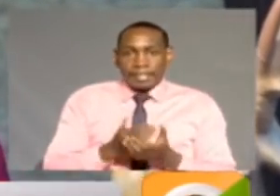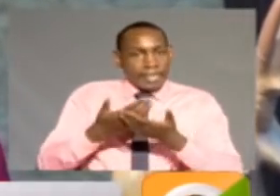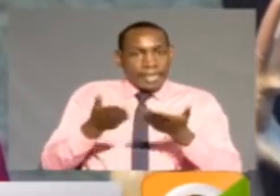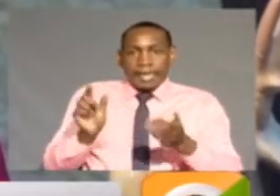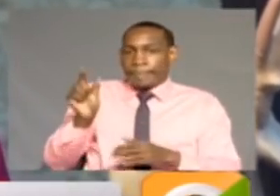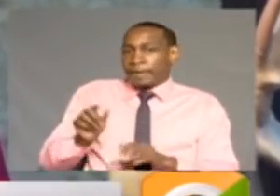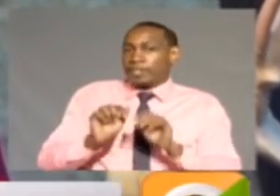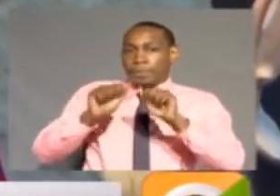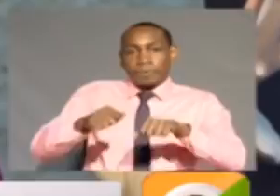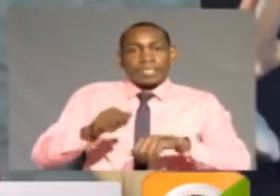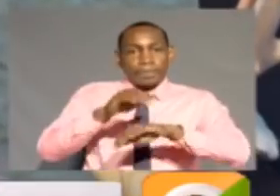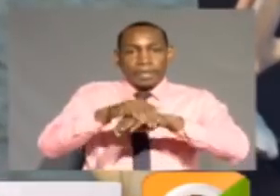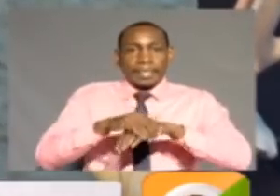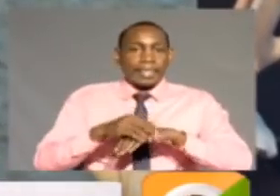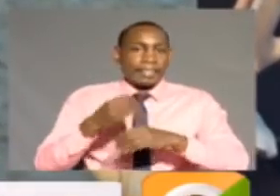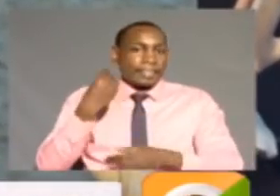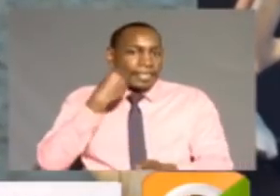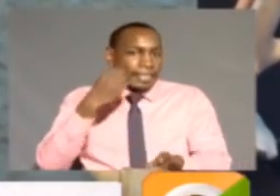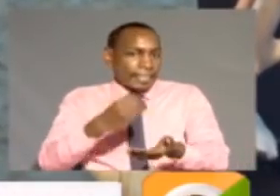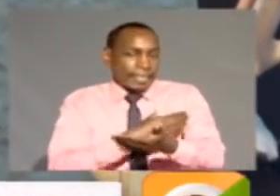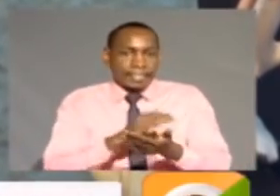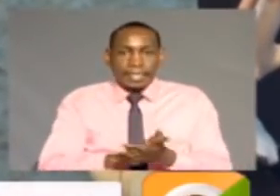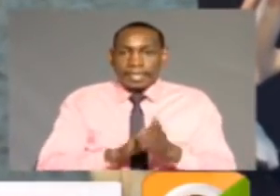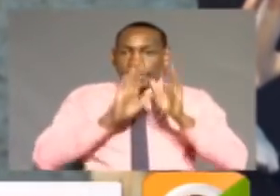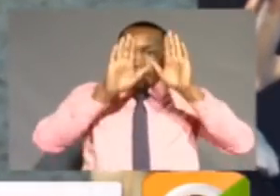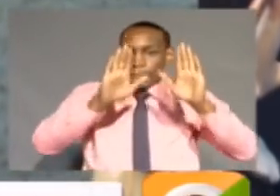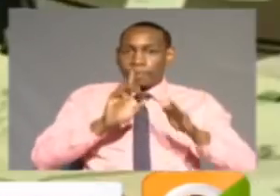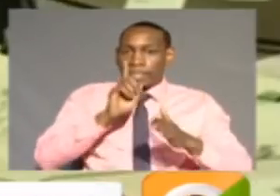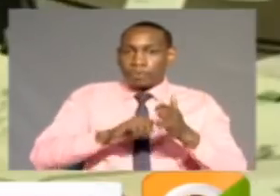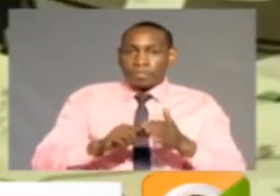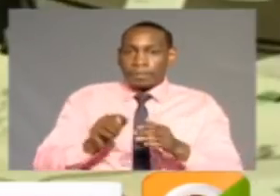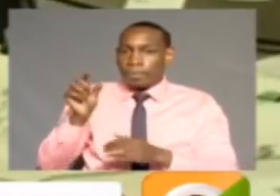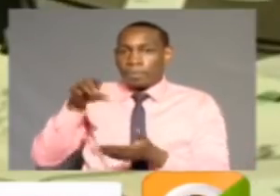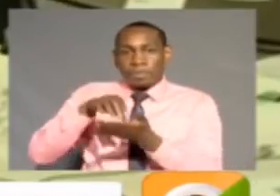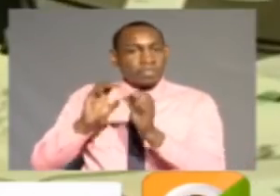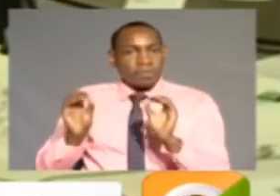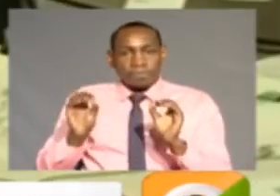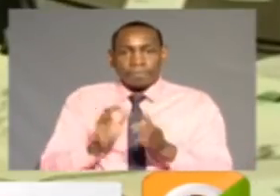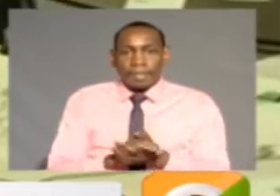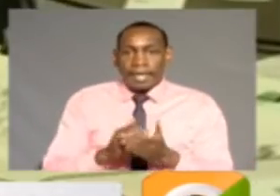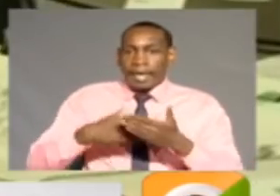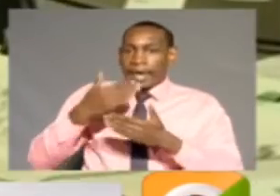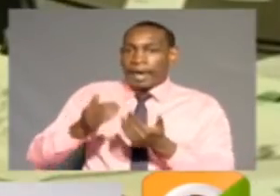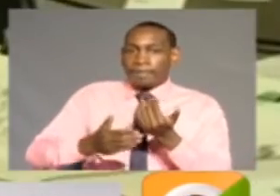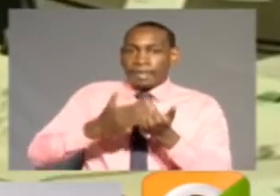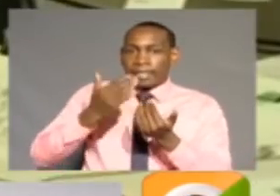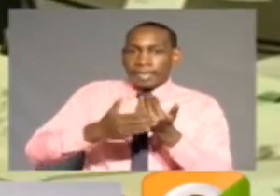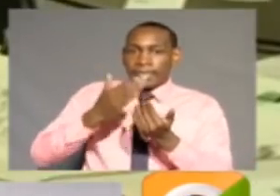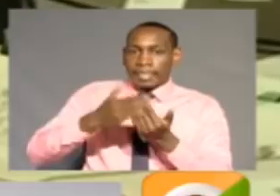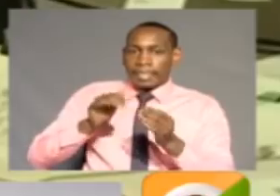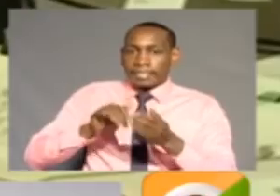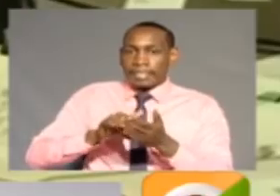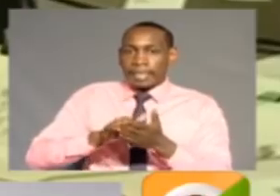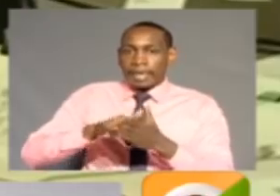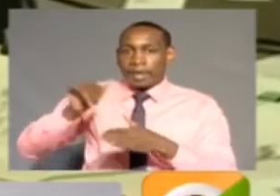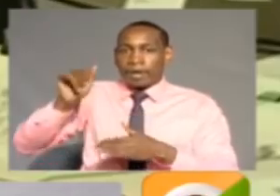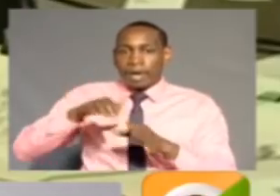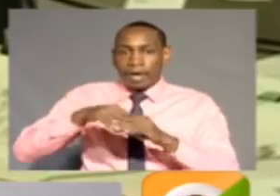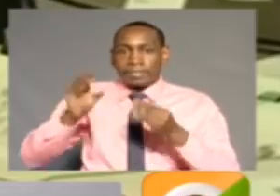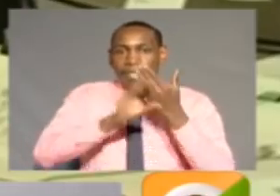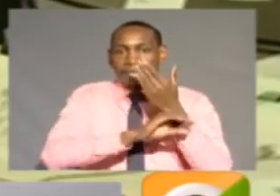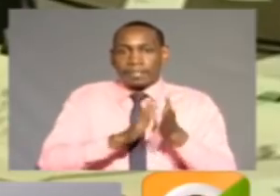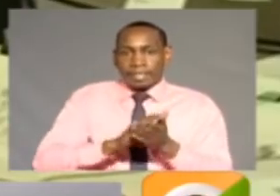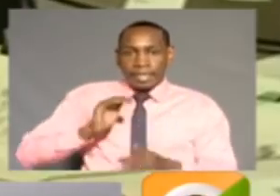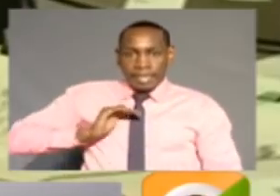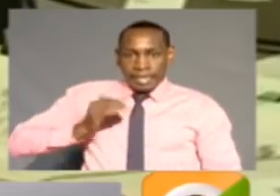Anyone then can get cancer. It doesn't matter who you are. After seeking treatment abroad, the cancerous lump was